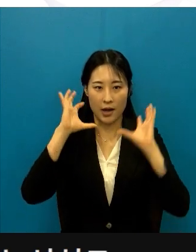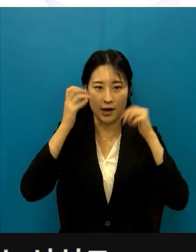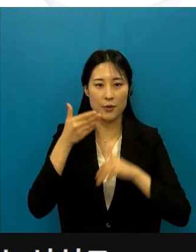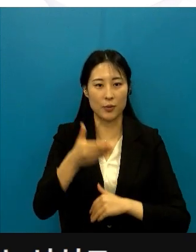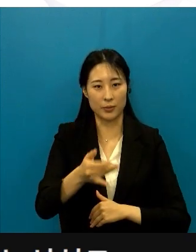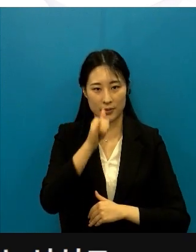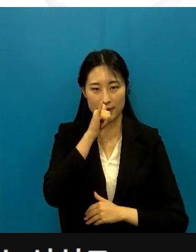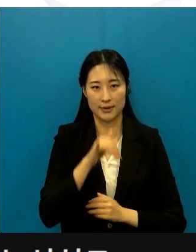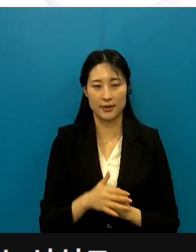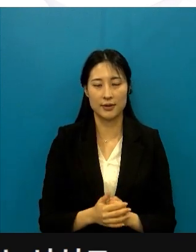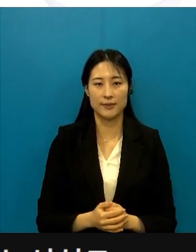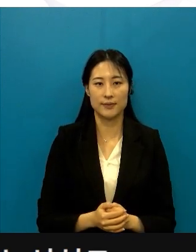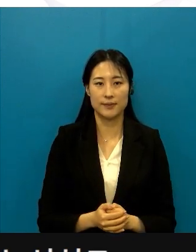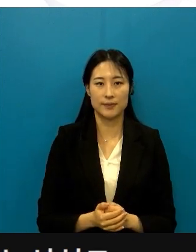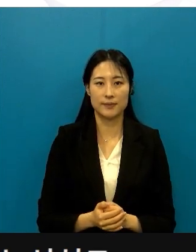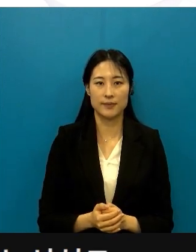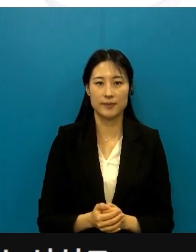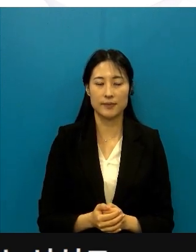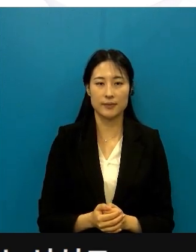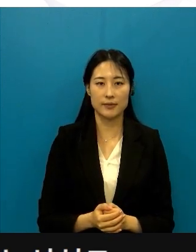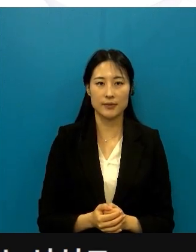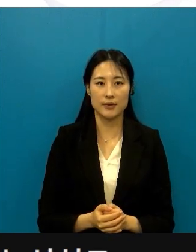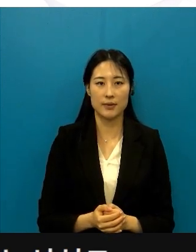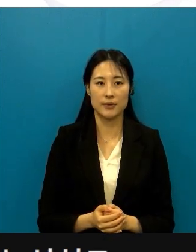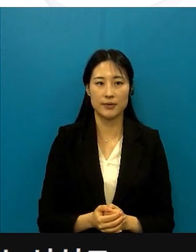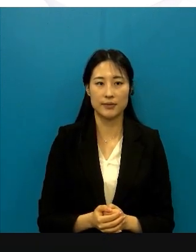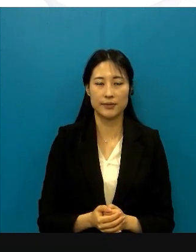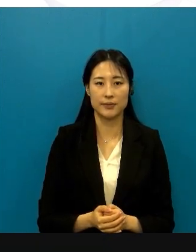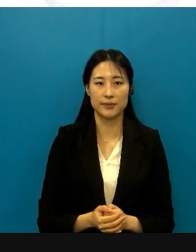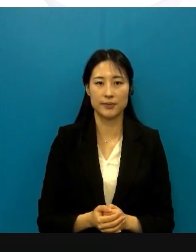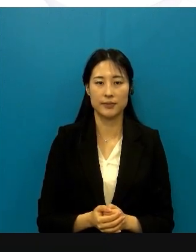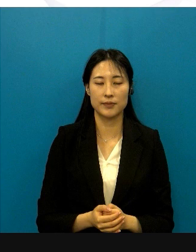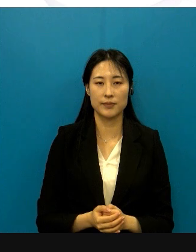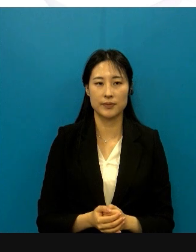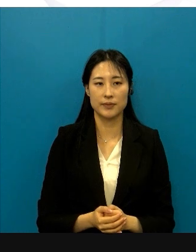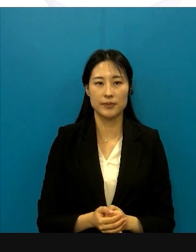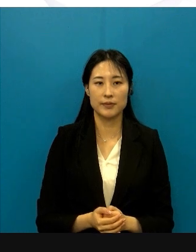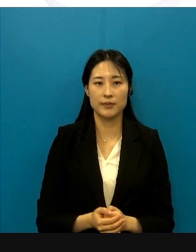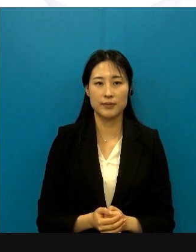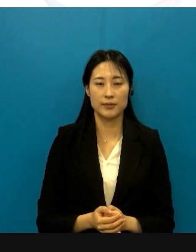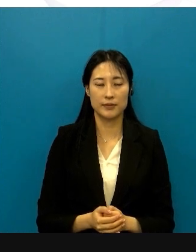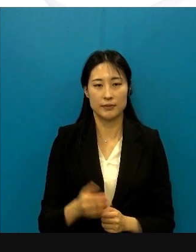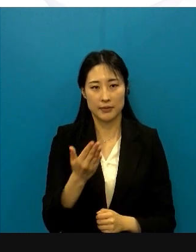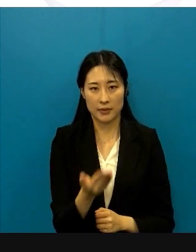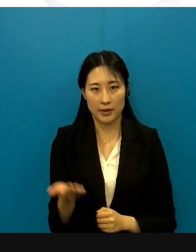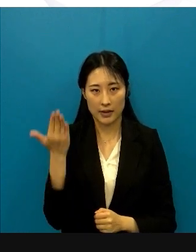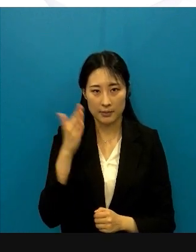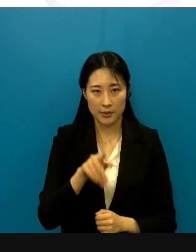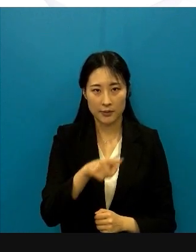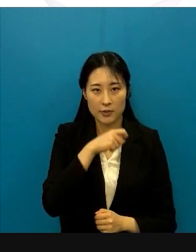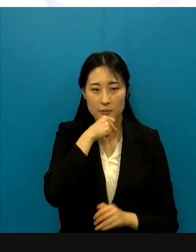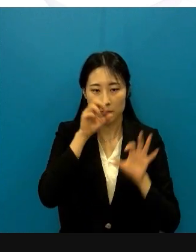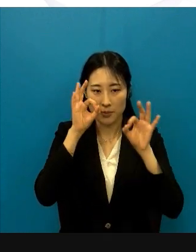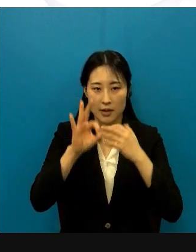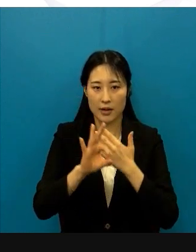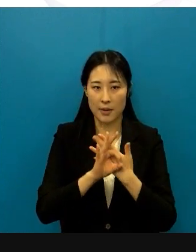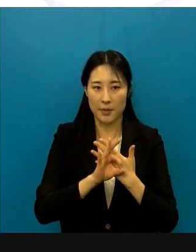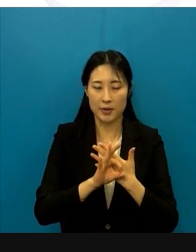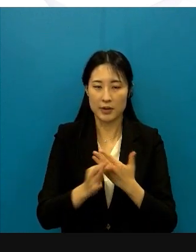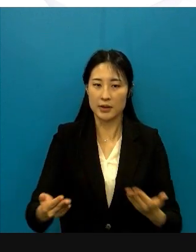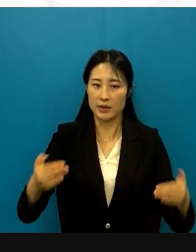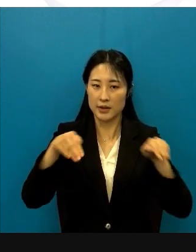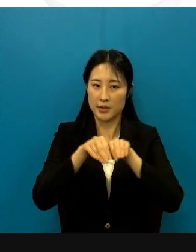However, while this might look like a lot of hospices, the reality